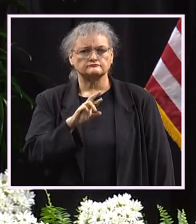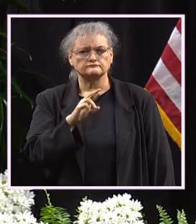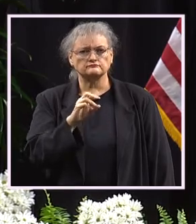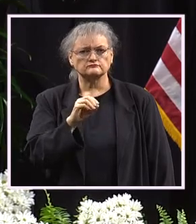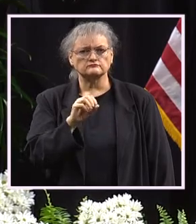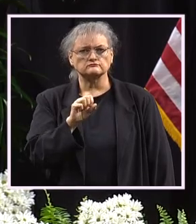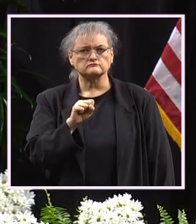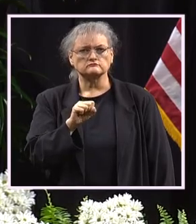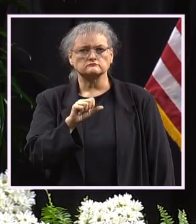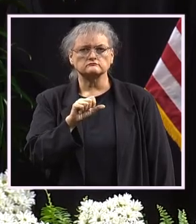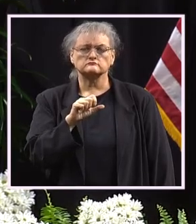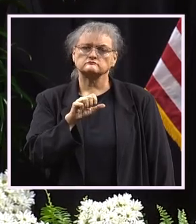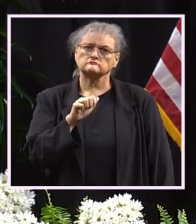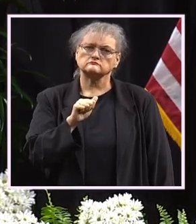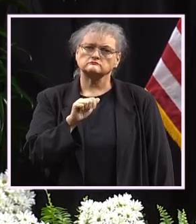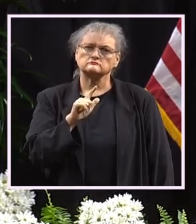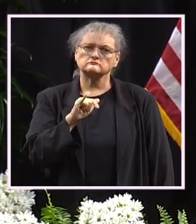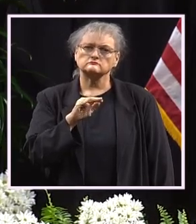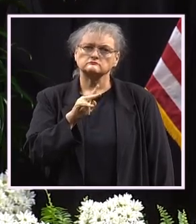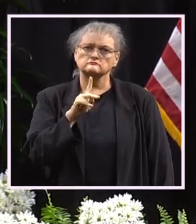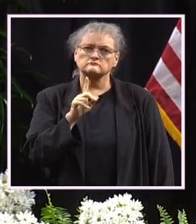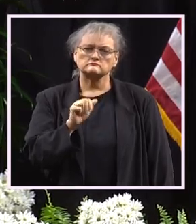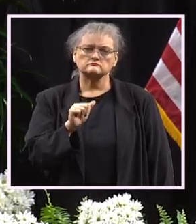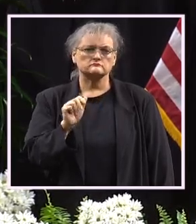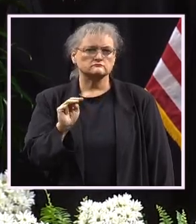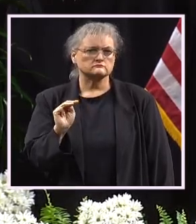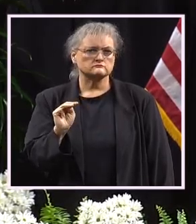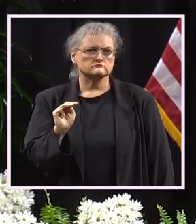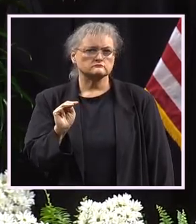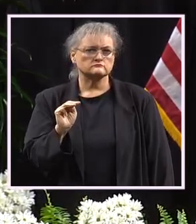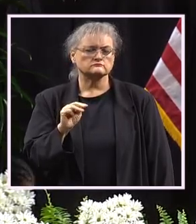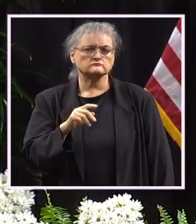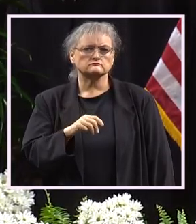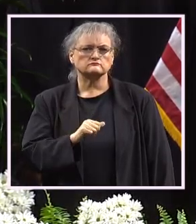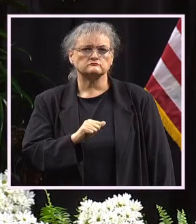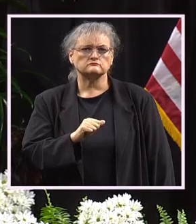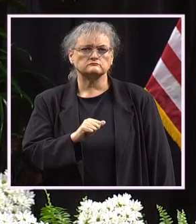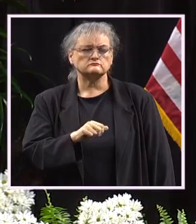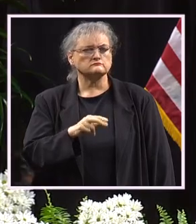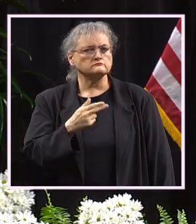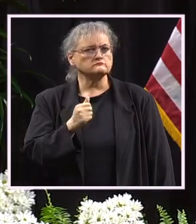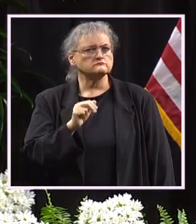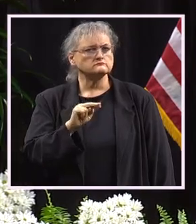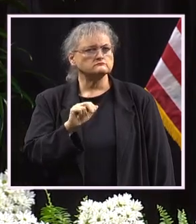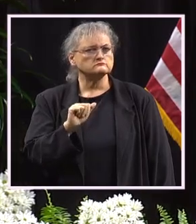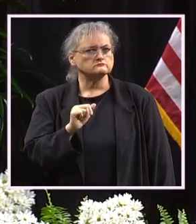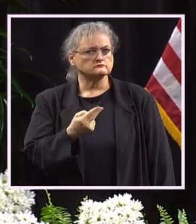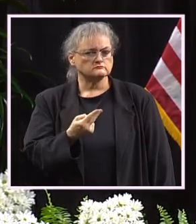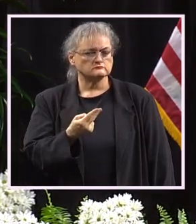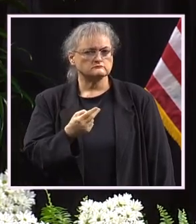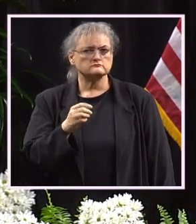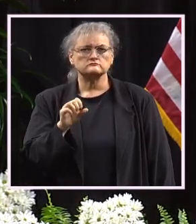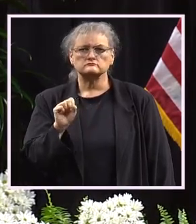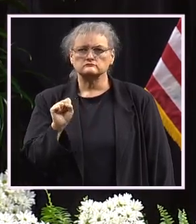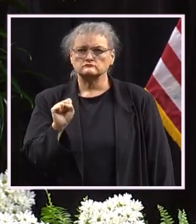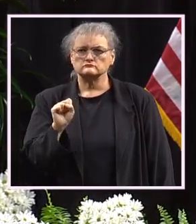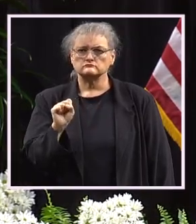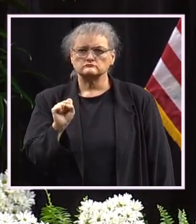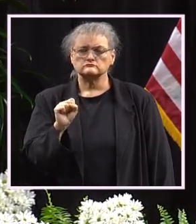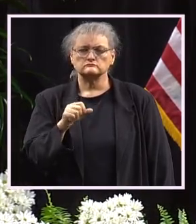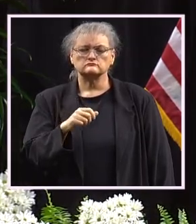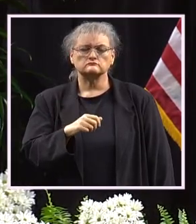Rosalinda A. Maldonado, summa cum laude. Hannah Marie Stratton.